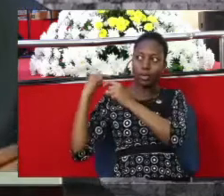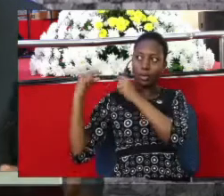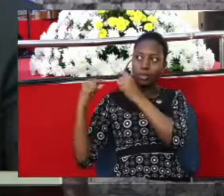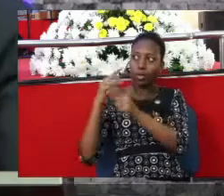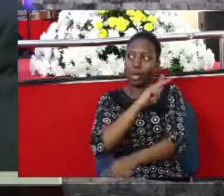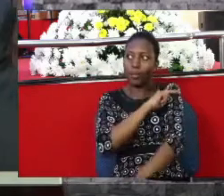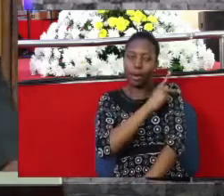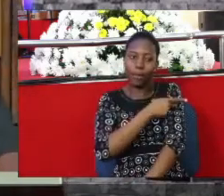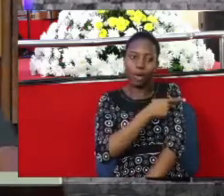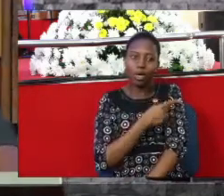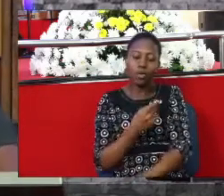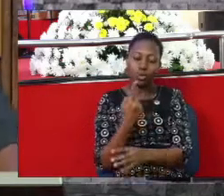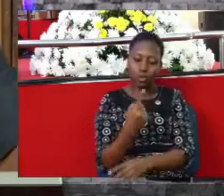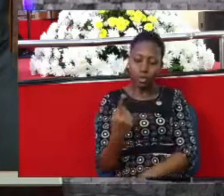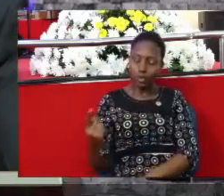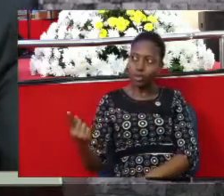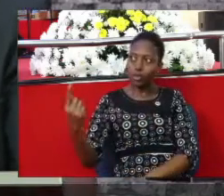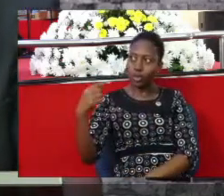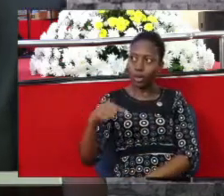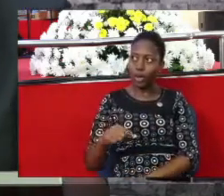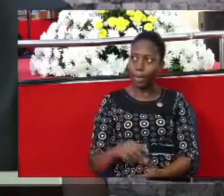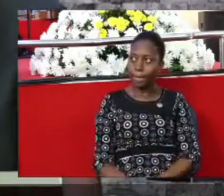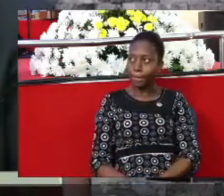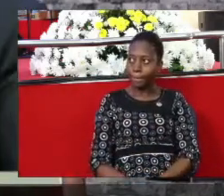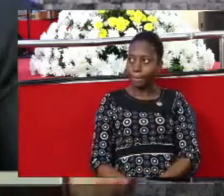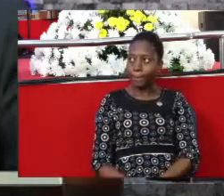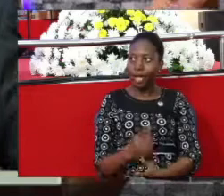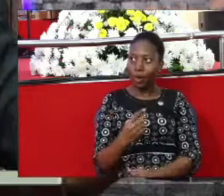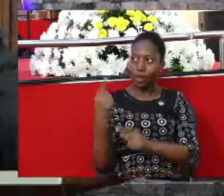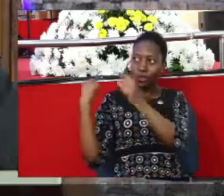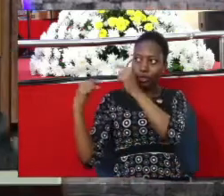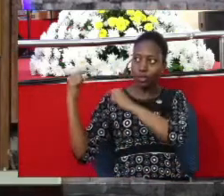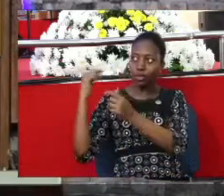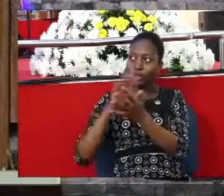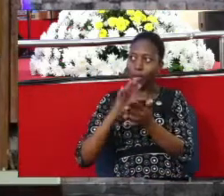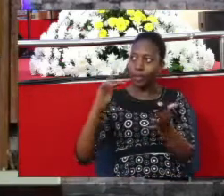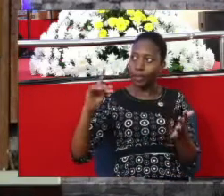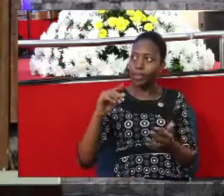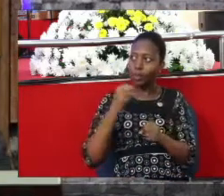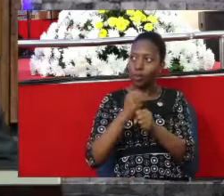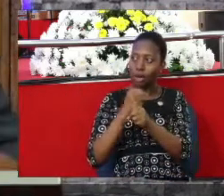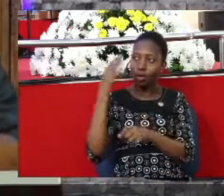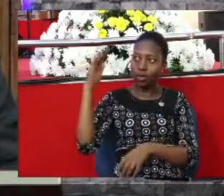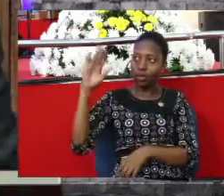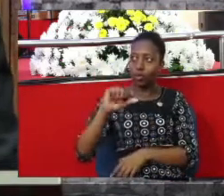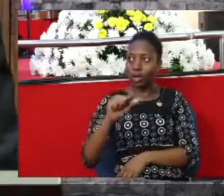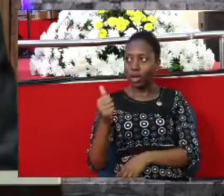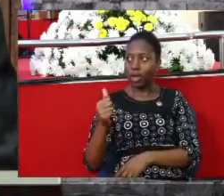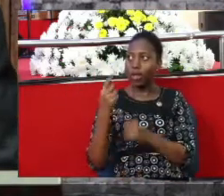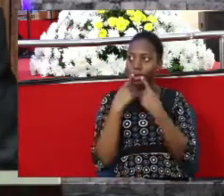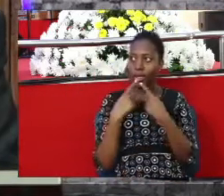Psalms 145 verse 4 and 6, one generation shall praise your works to another and shall declare your mighty